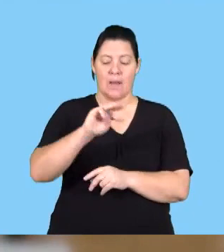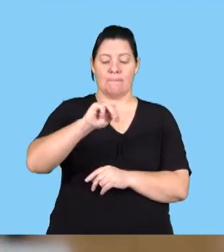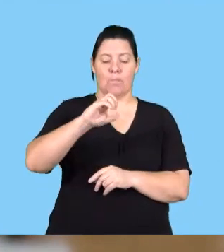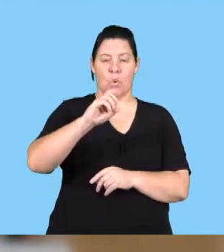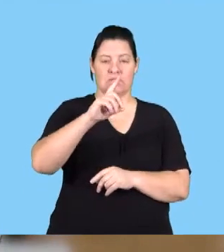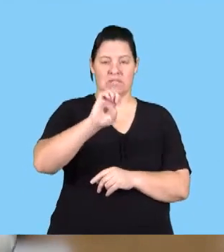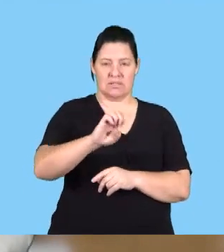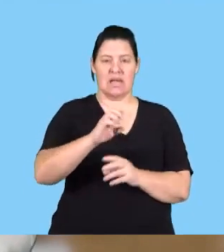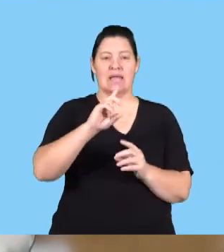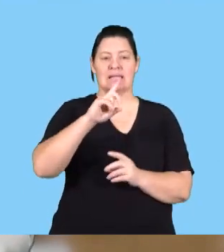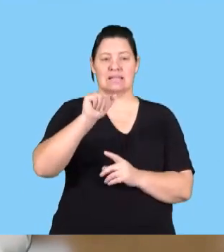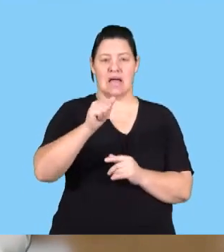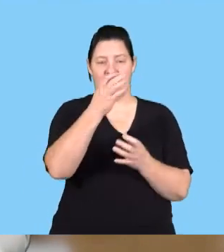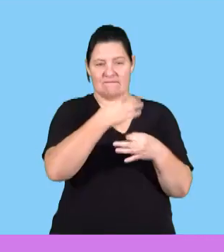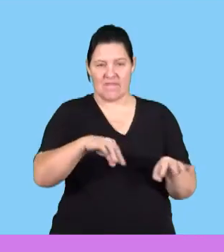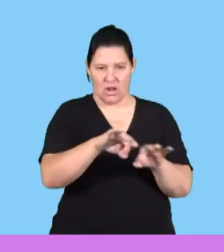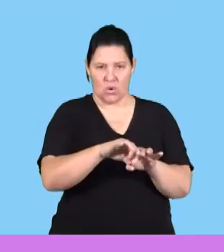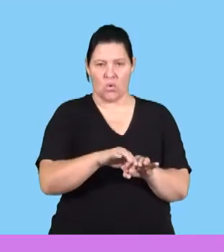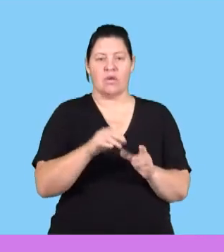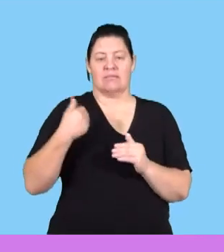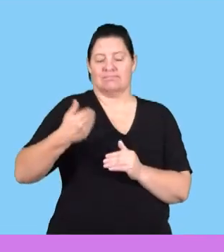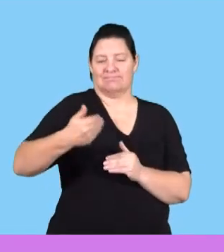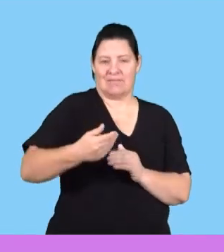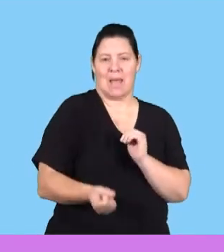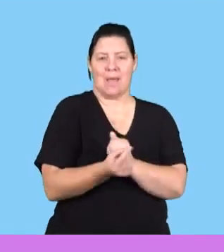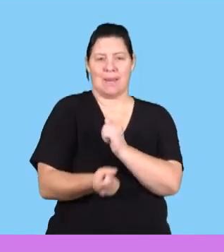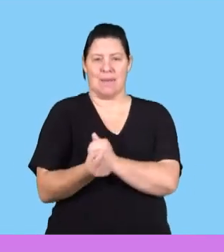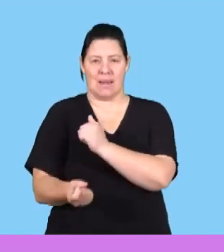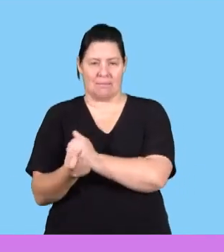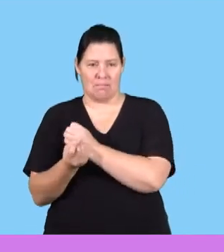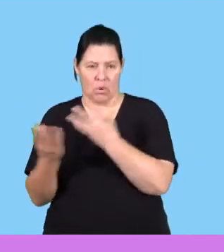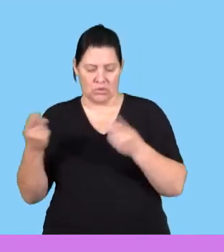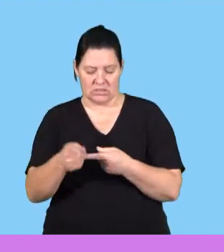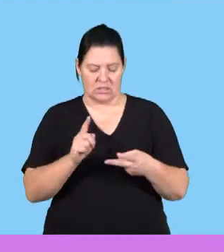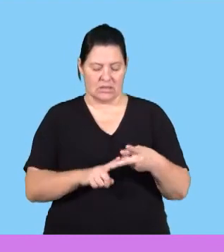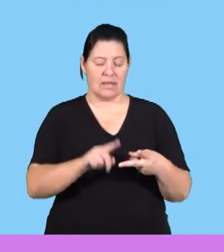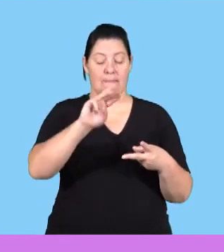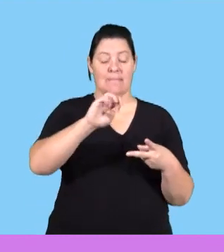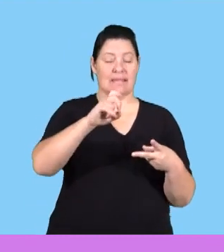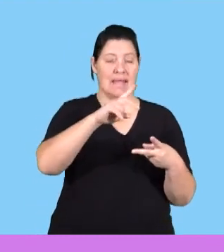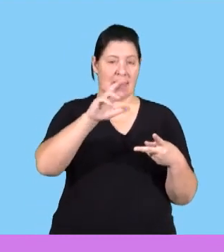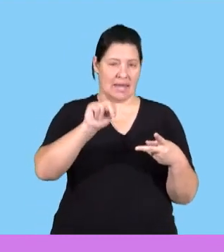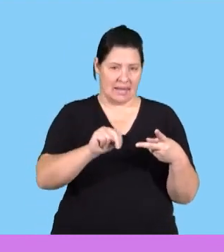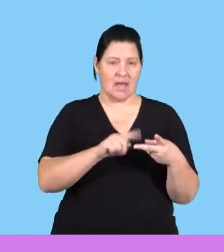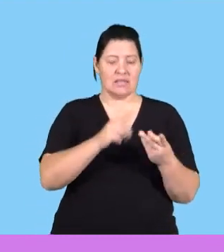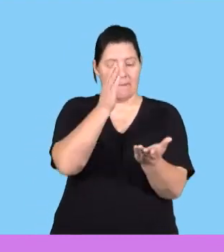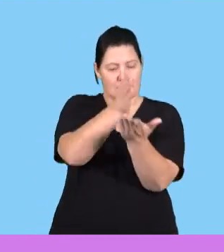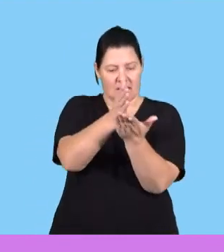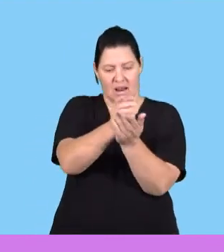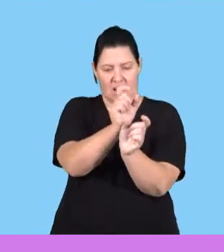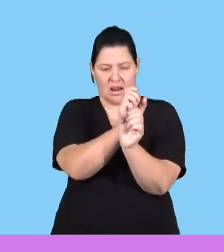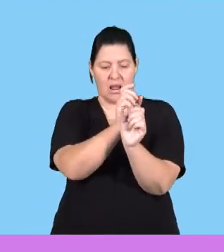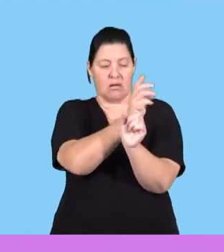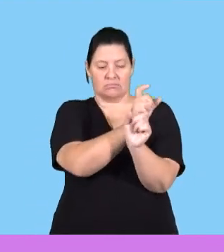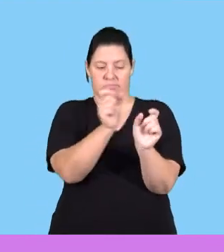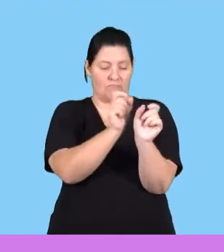again. Remember, the mode is the data value or values that occurs the most frequently in a data set. Our median is